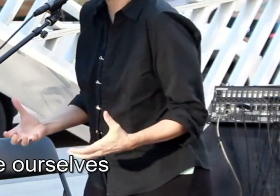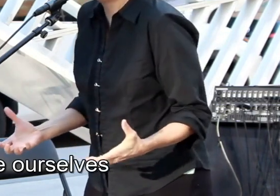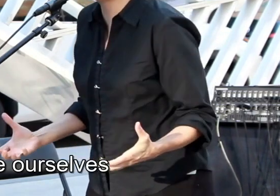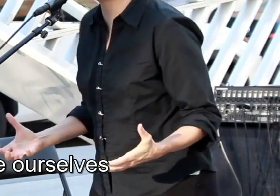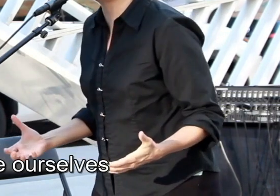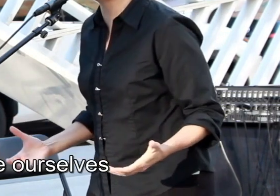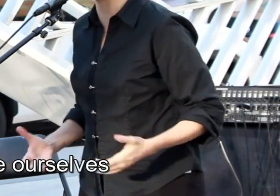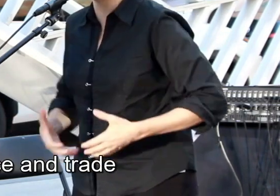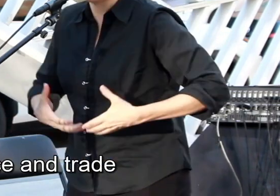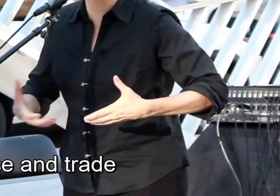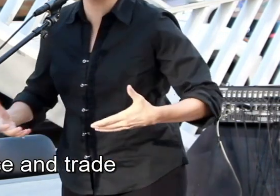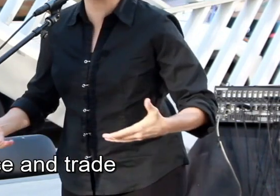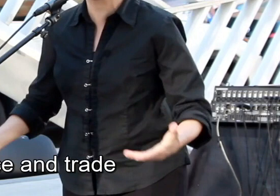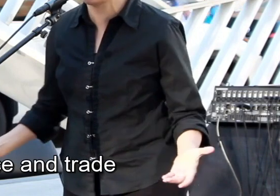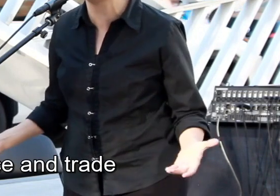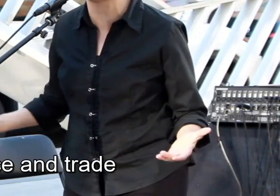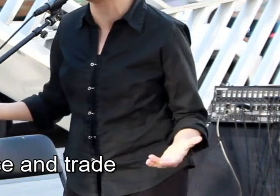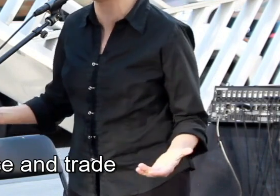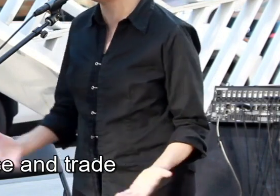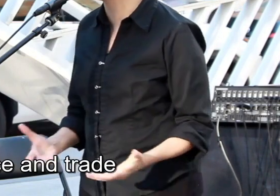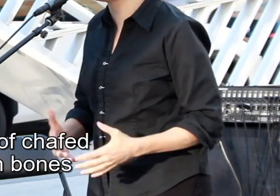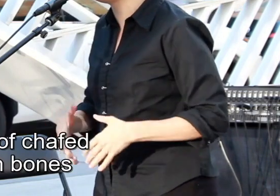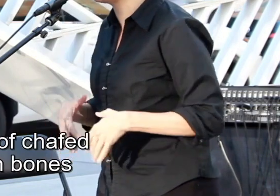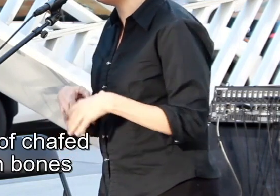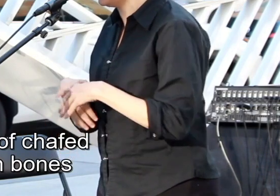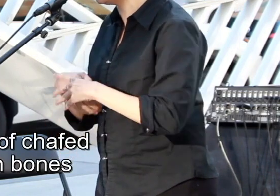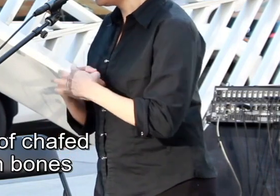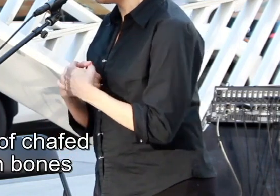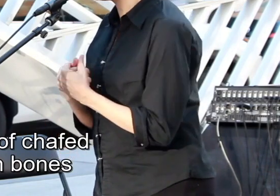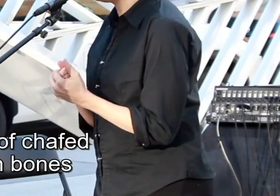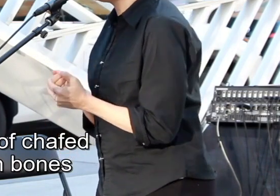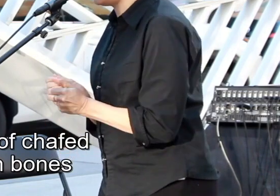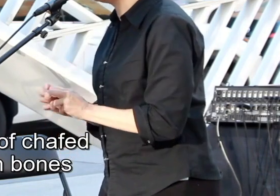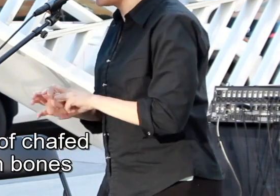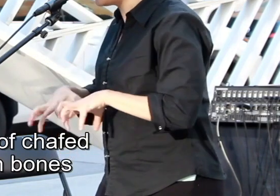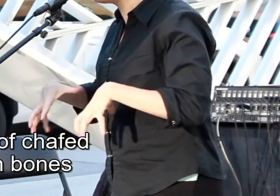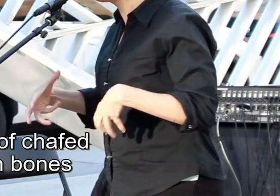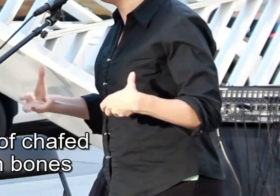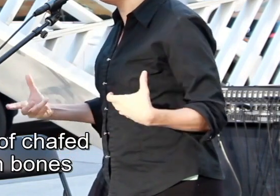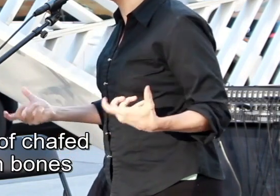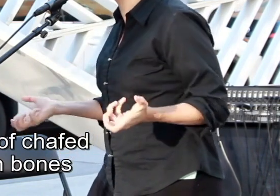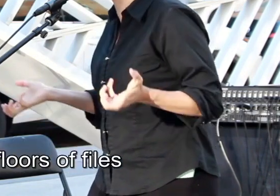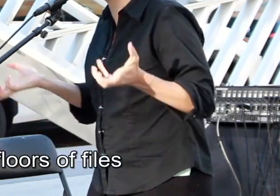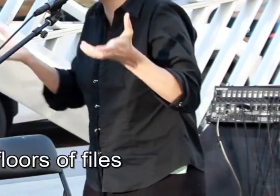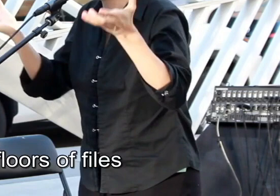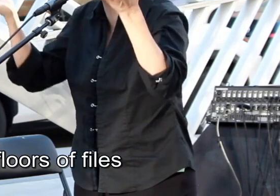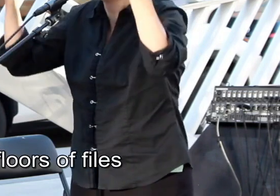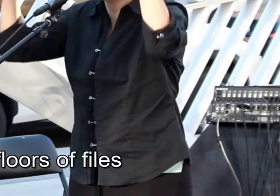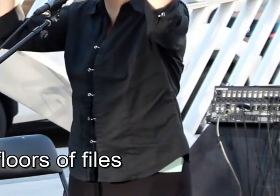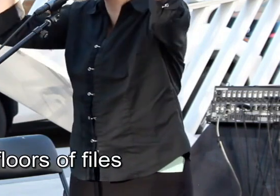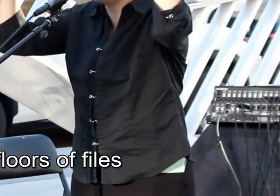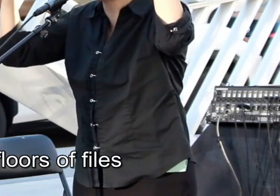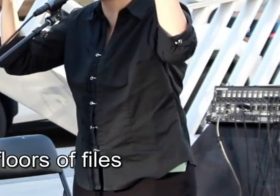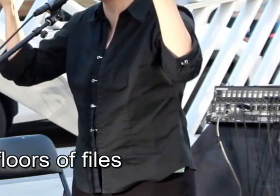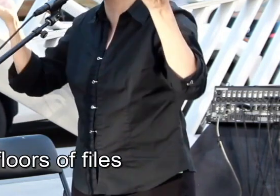we declare ourselves the nexus of commerce and trade, covering the blood of chafed hands and broken bones in ticker tape